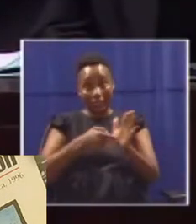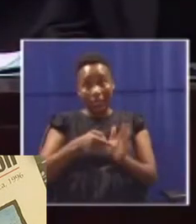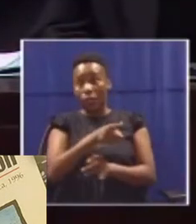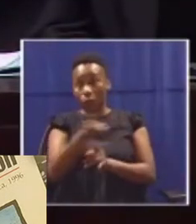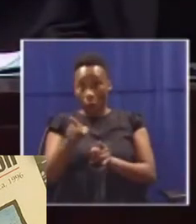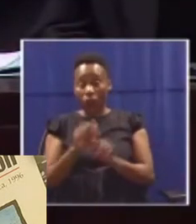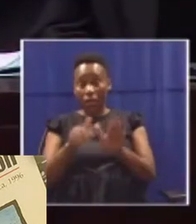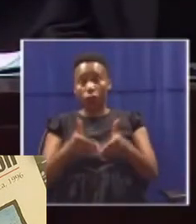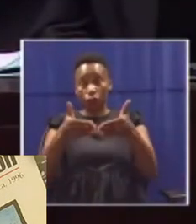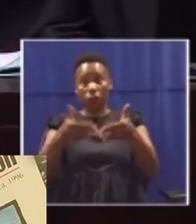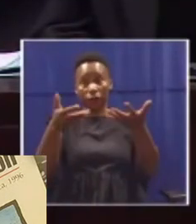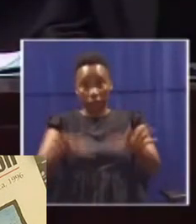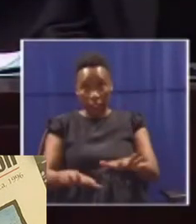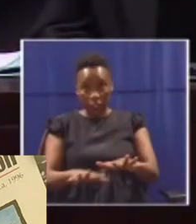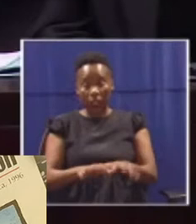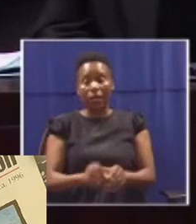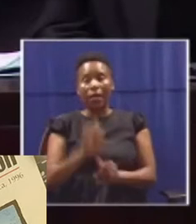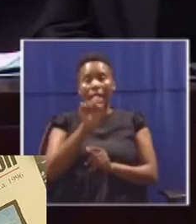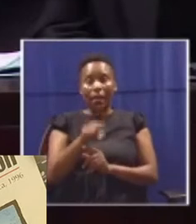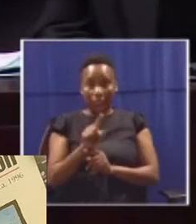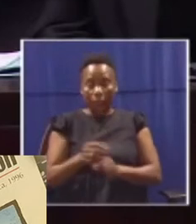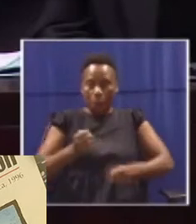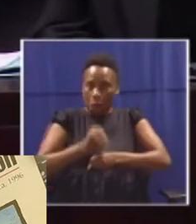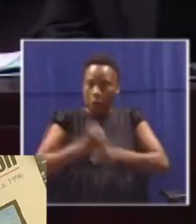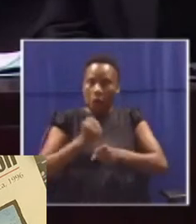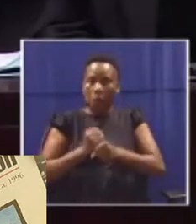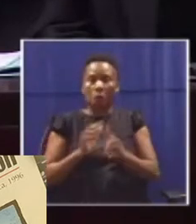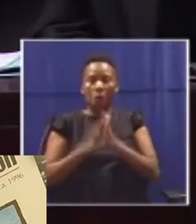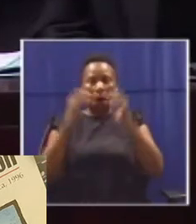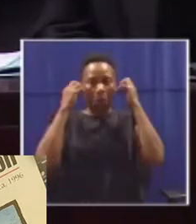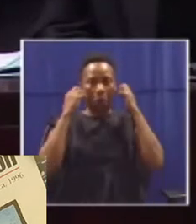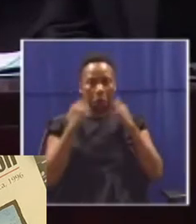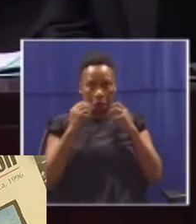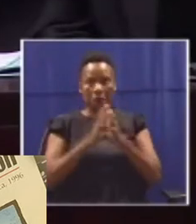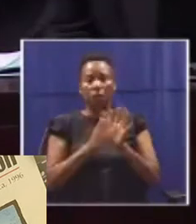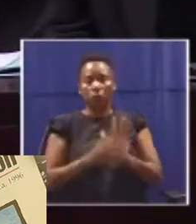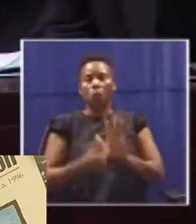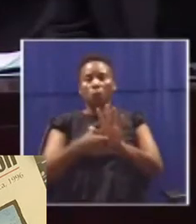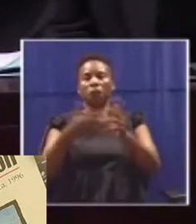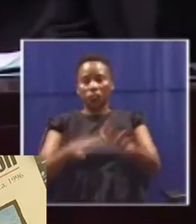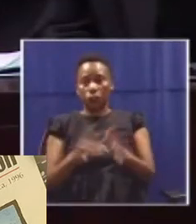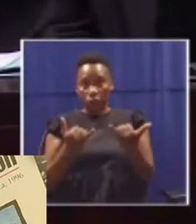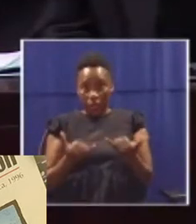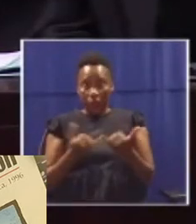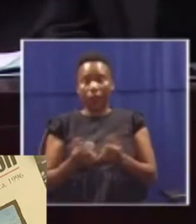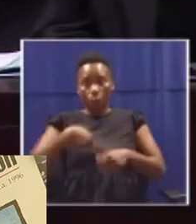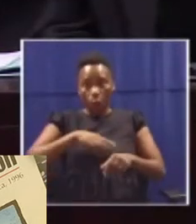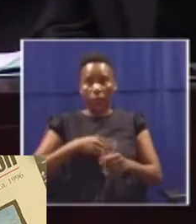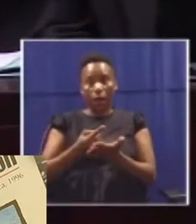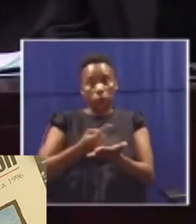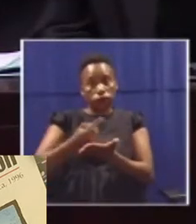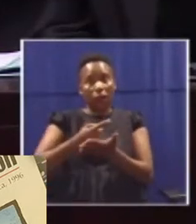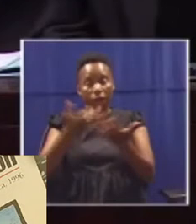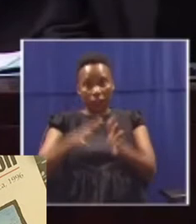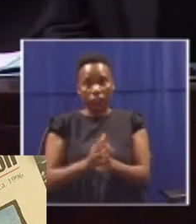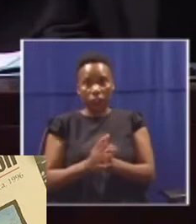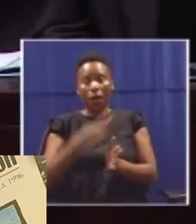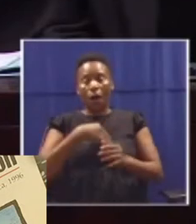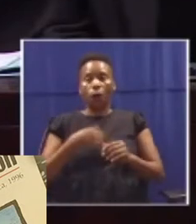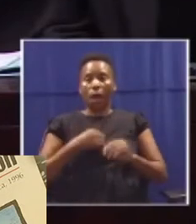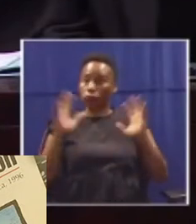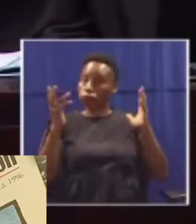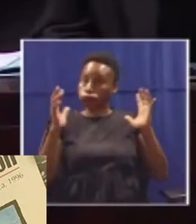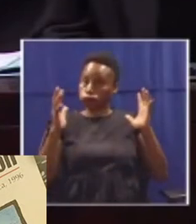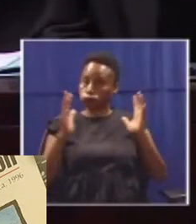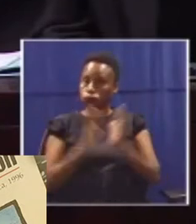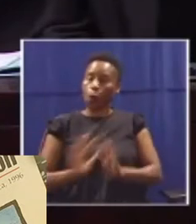introduced it, the hard work that was put into it to bring it to today where we are actually adopting it. So let me commend and